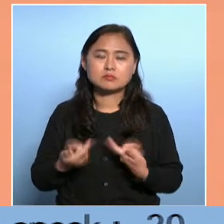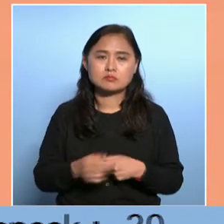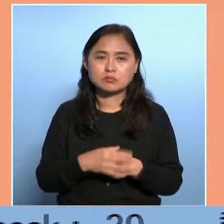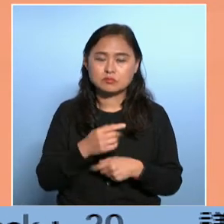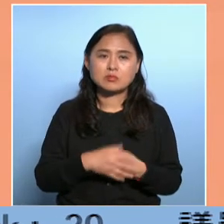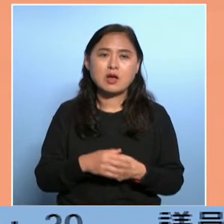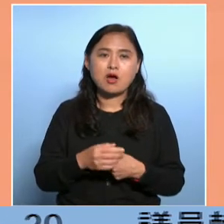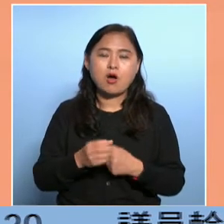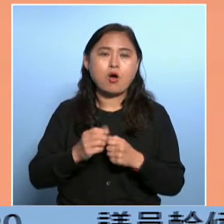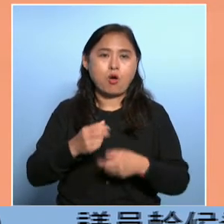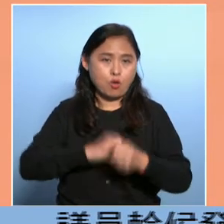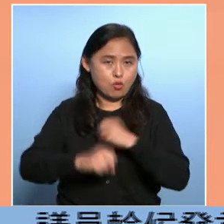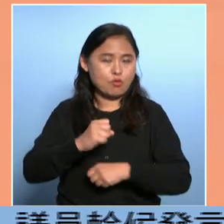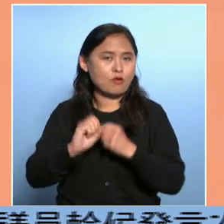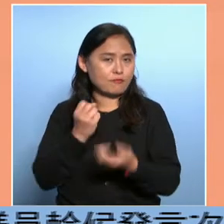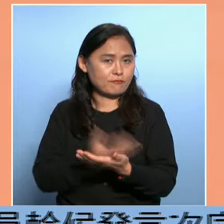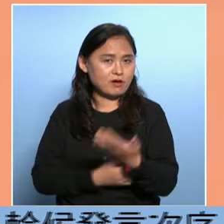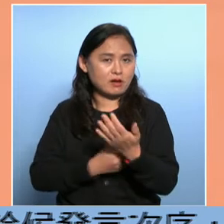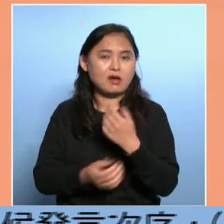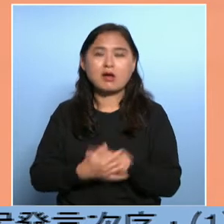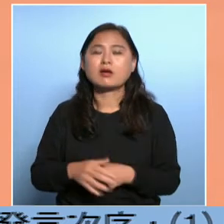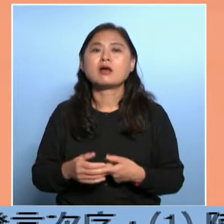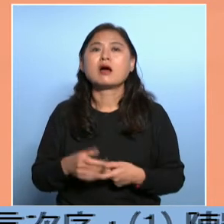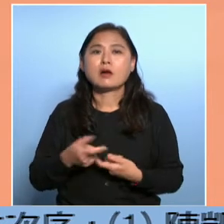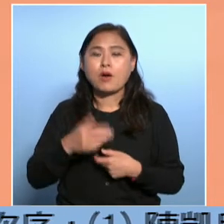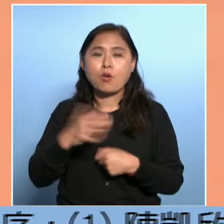transmission chain. But because our labor law,